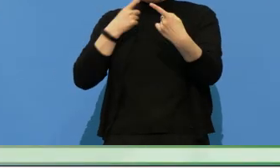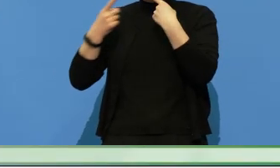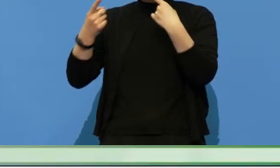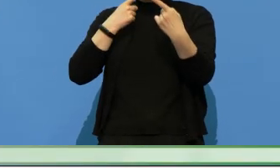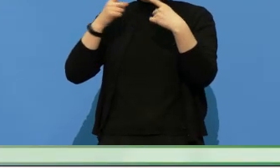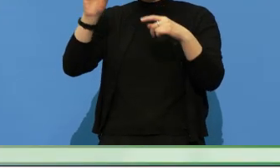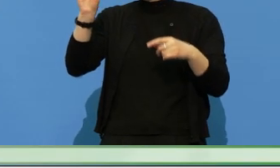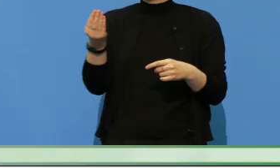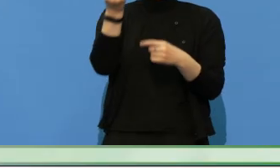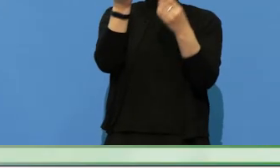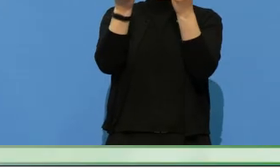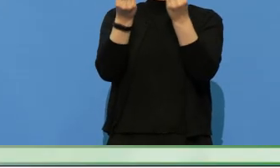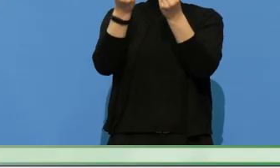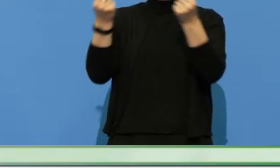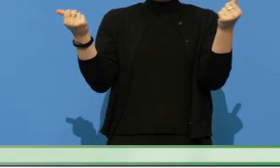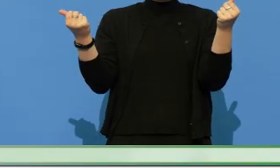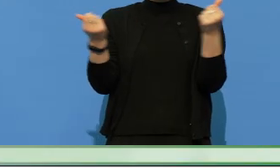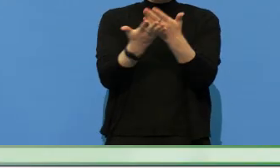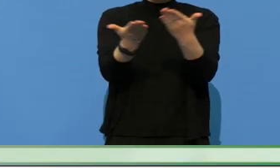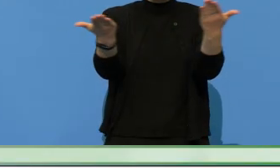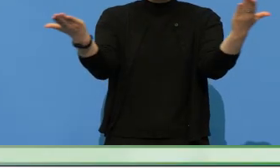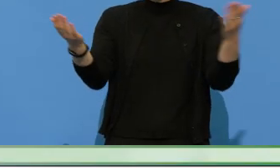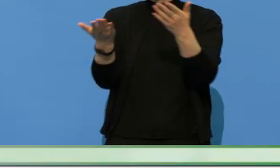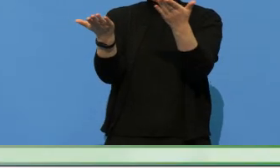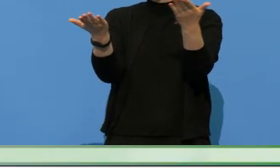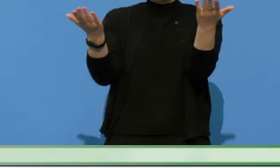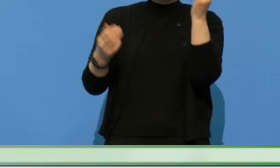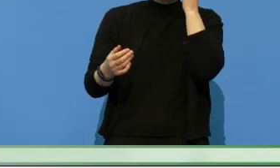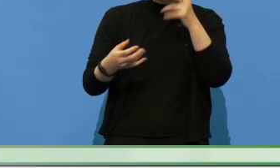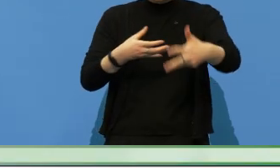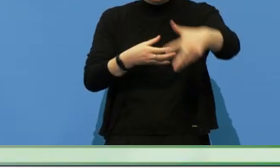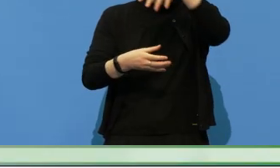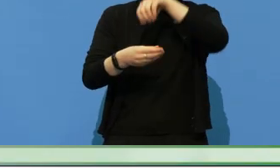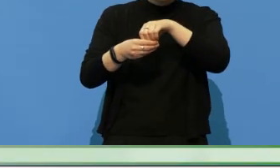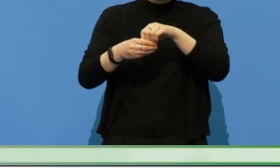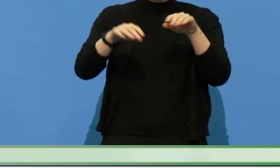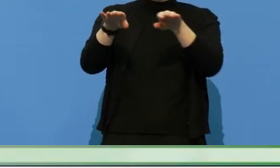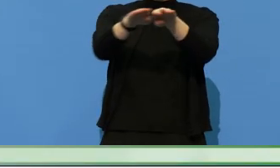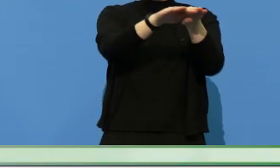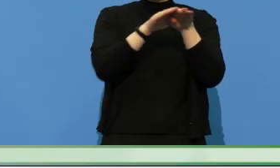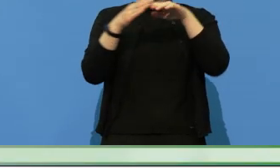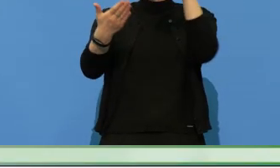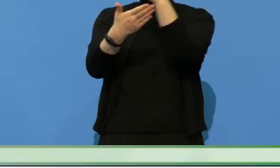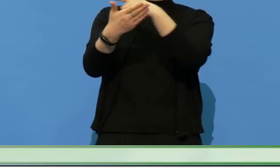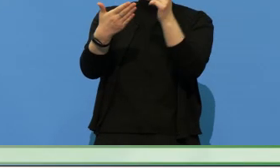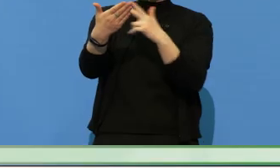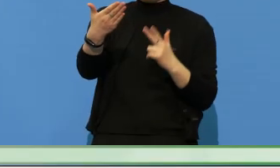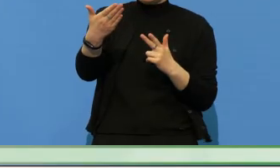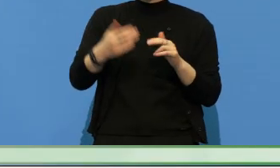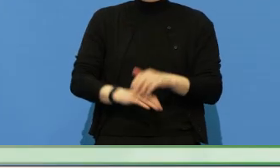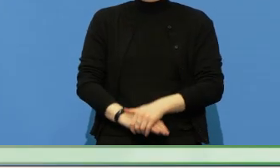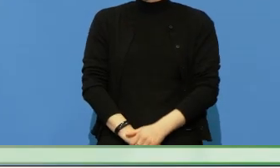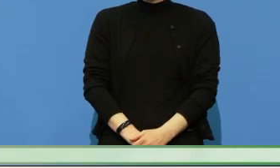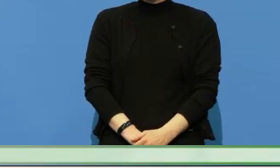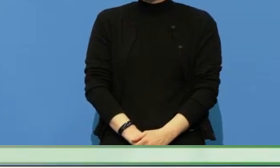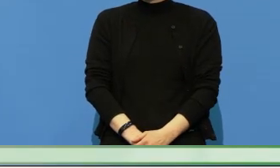encourage you to use it wisely in your daily basis, because it's a handbook for people which are dealing with